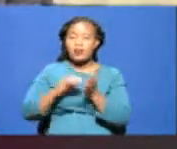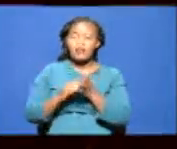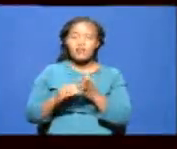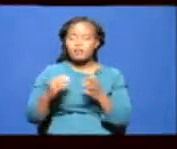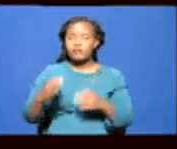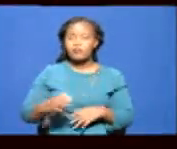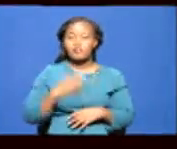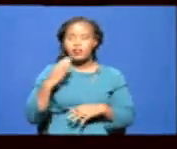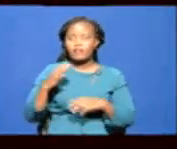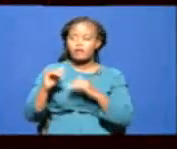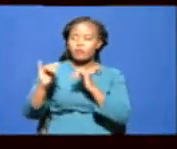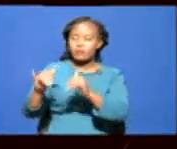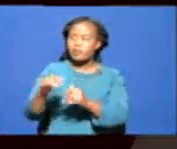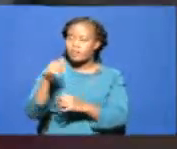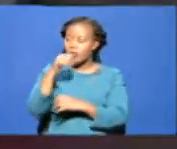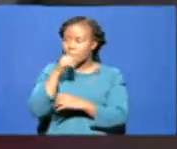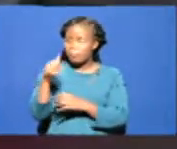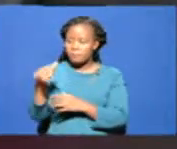visitors.